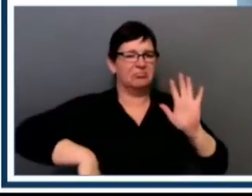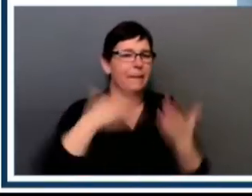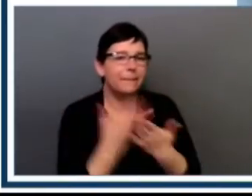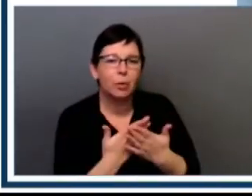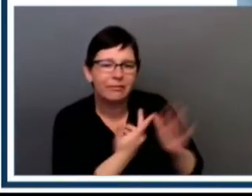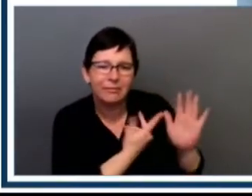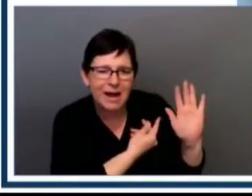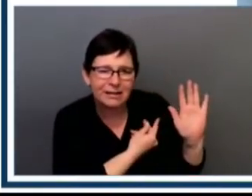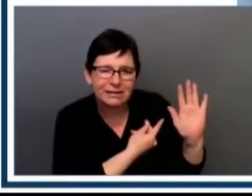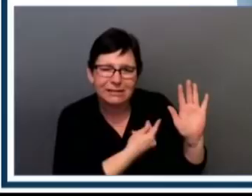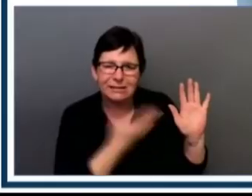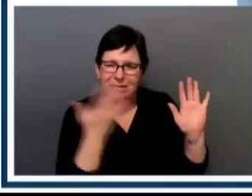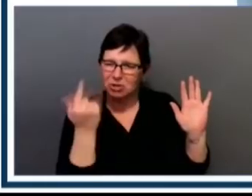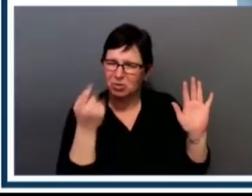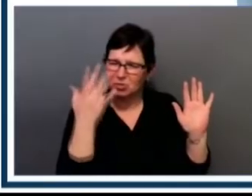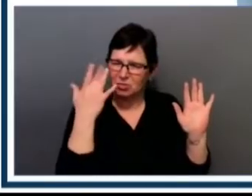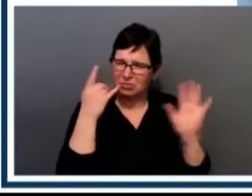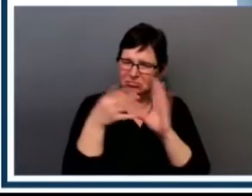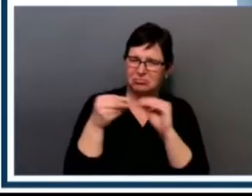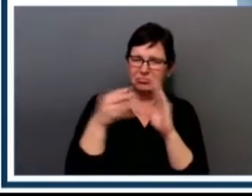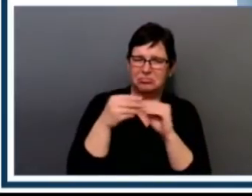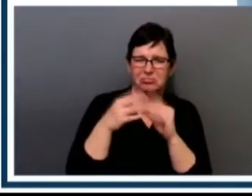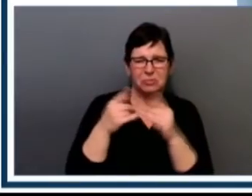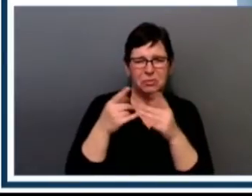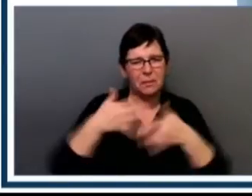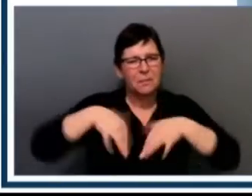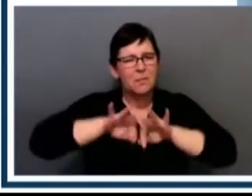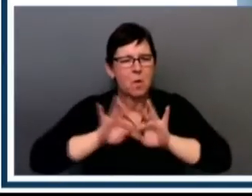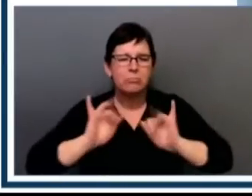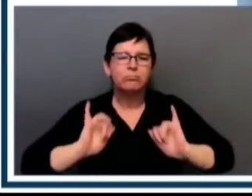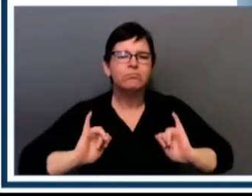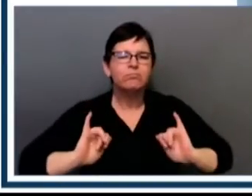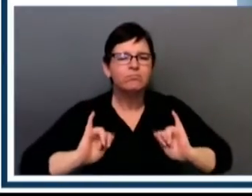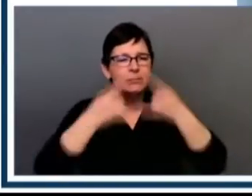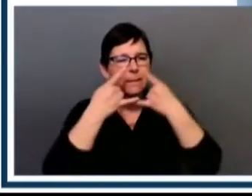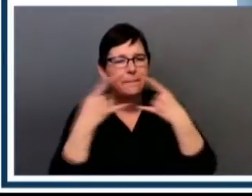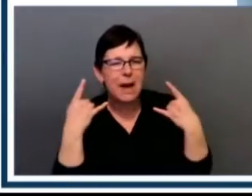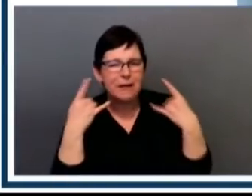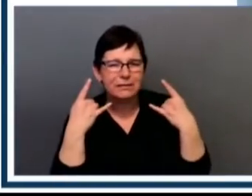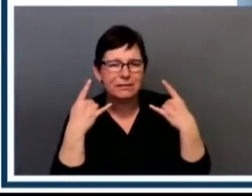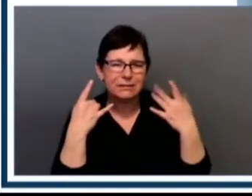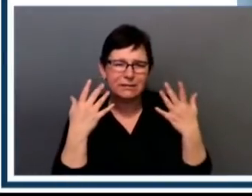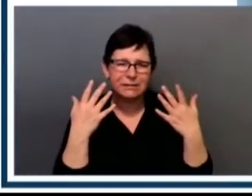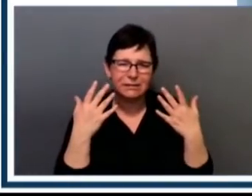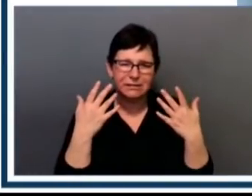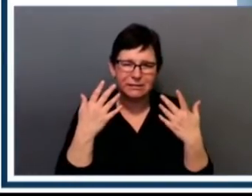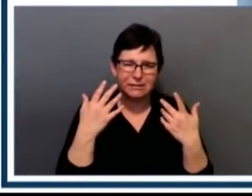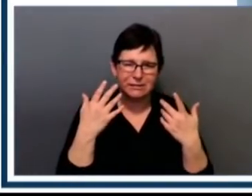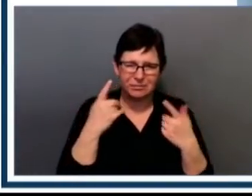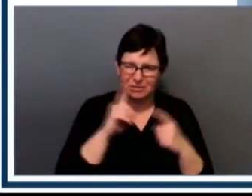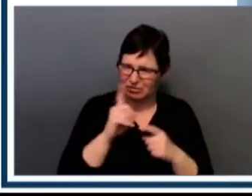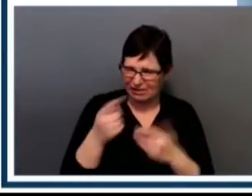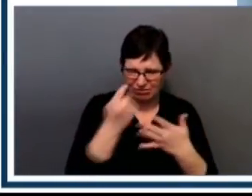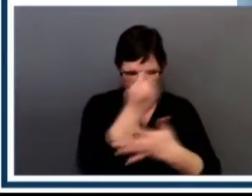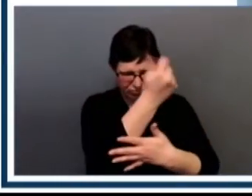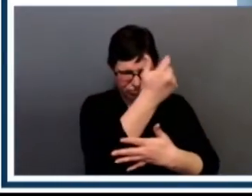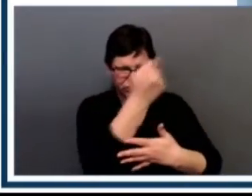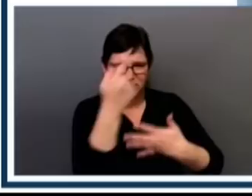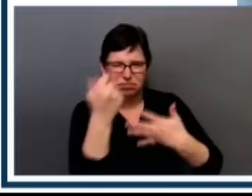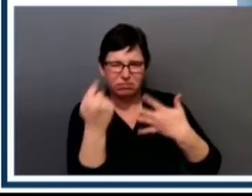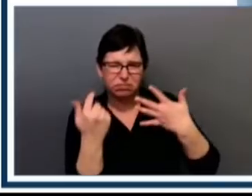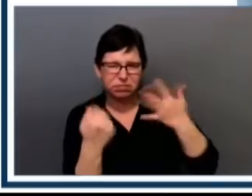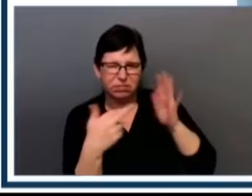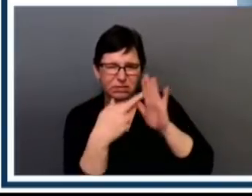rid of almost all of our restrictions. I mean, they have different purposes. Proof of vaccination is around, as we had a